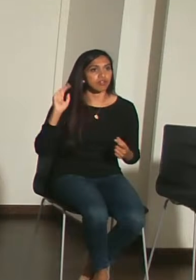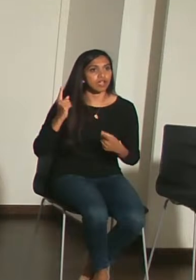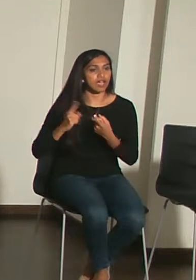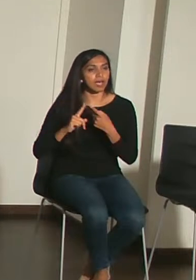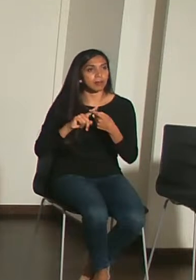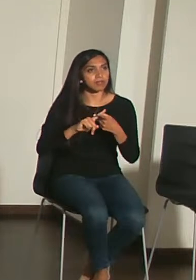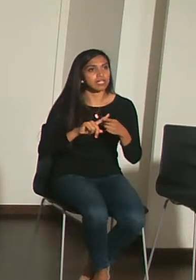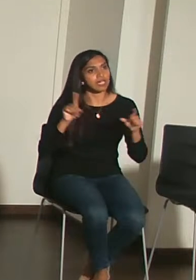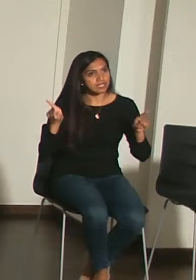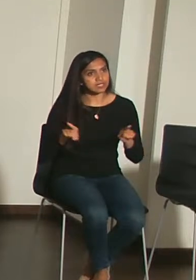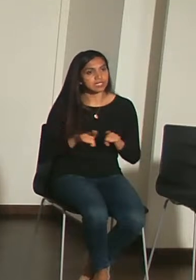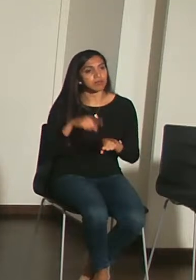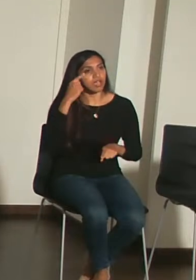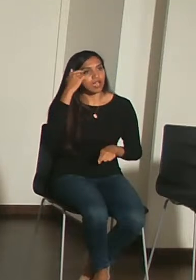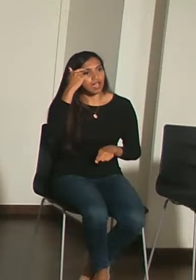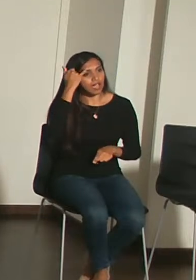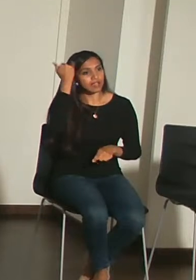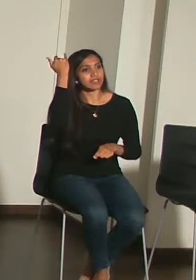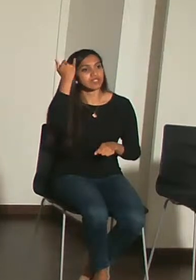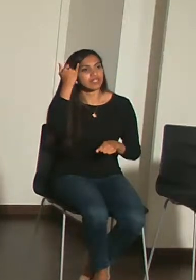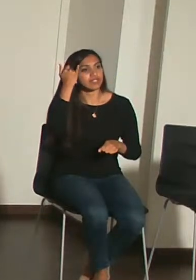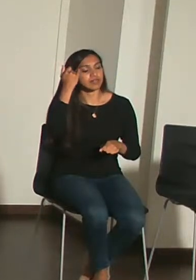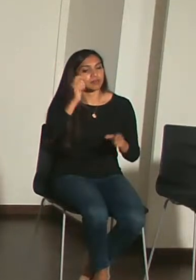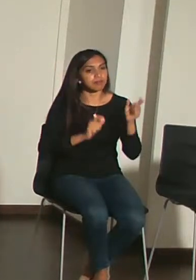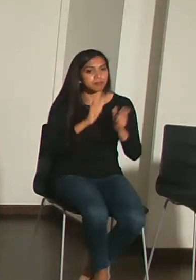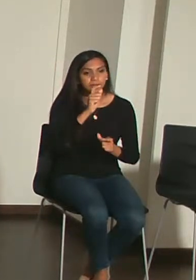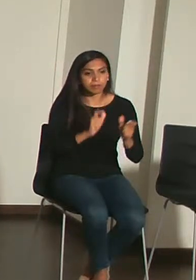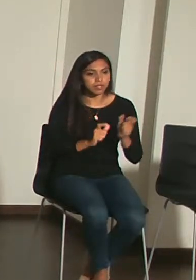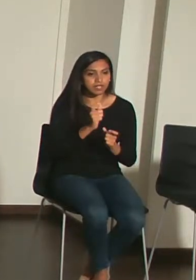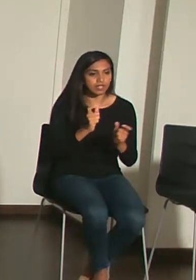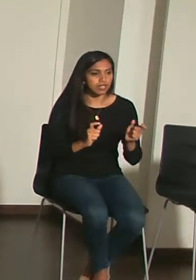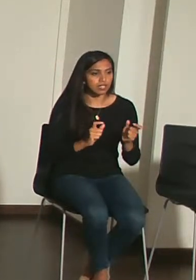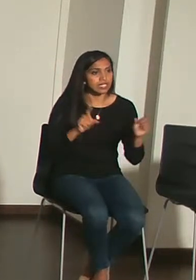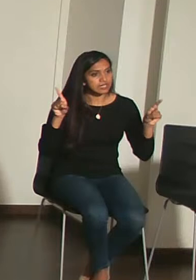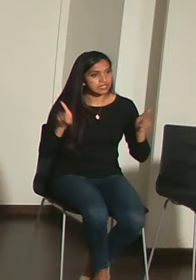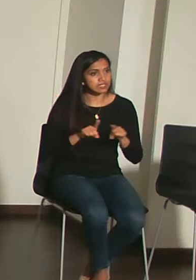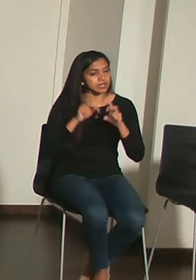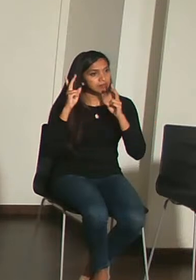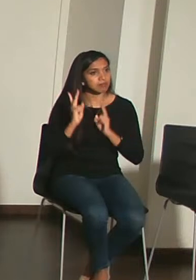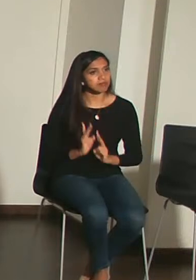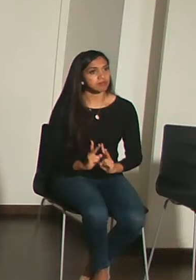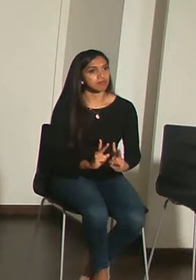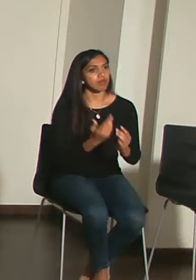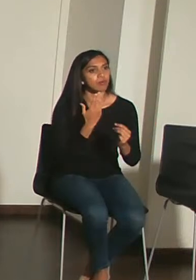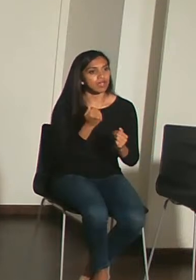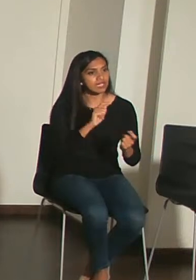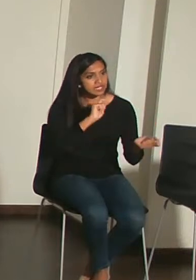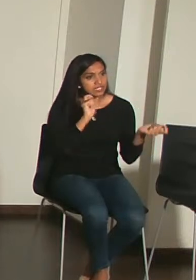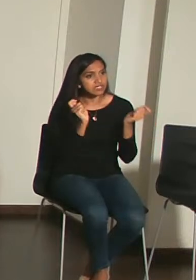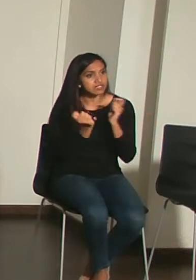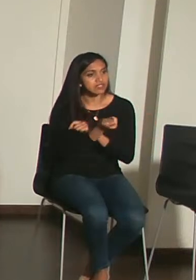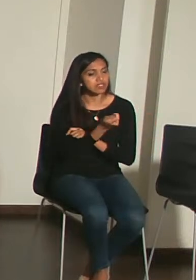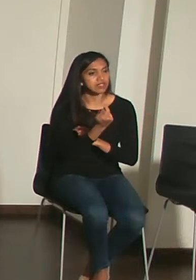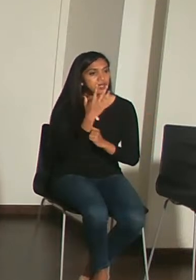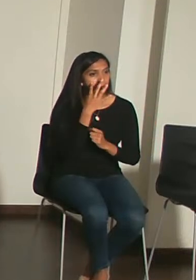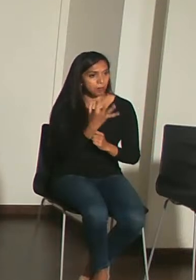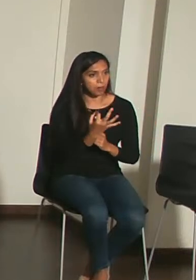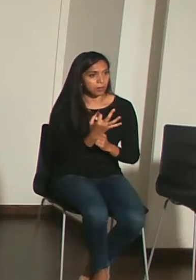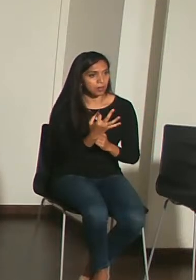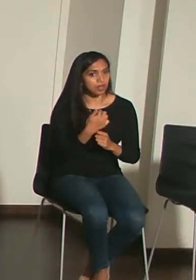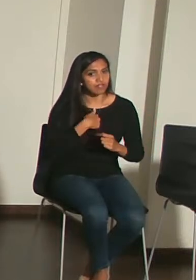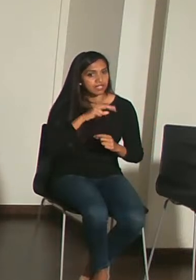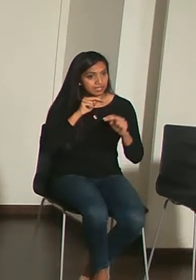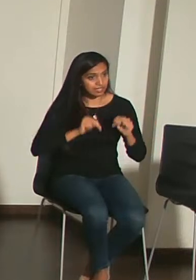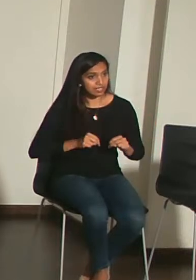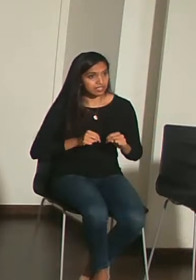not uh, very evident that you can't dismiss this? But we find dismissals all the time, and